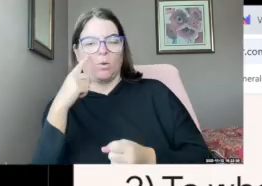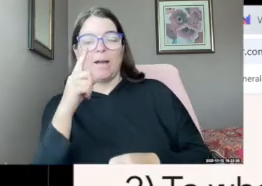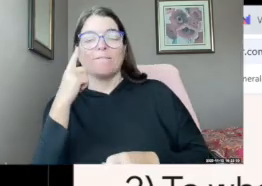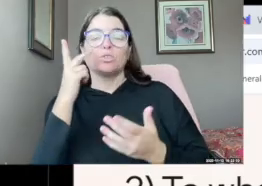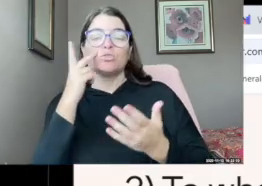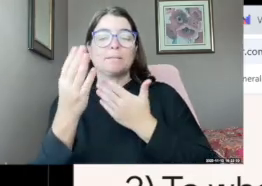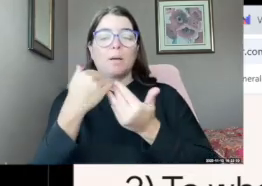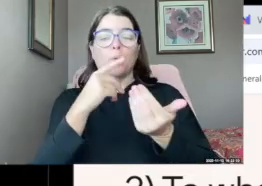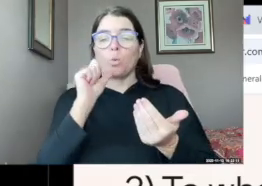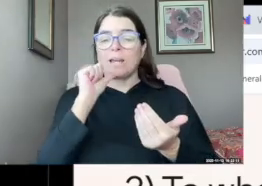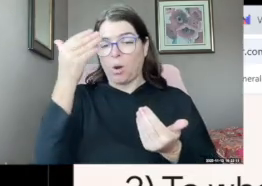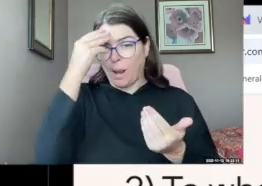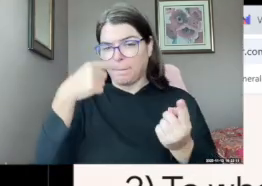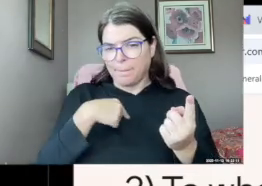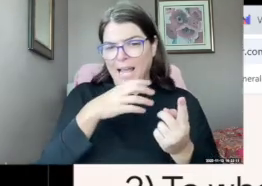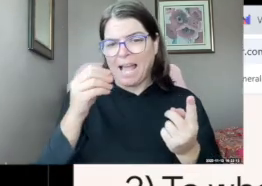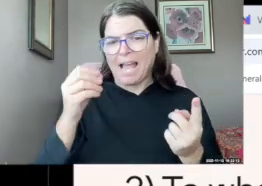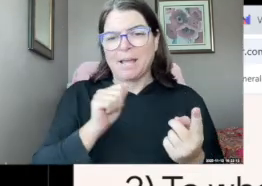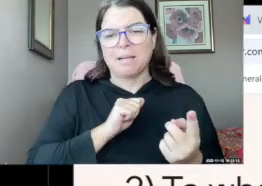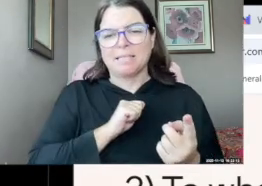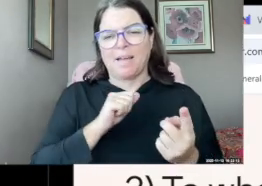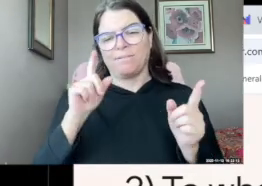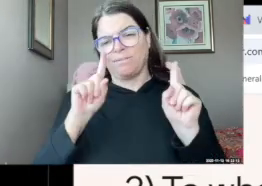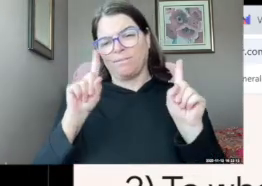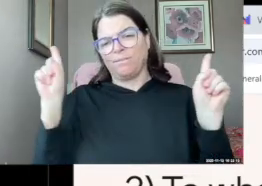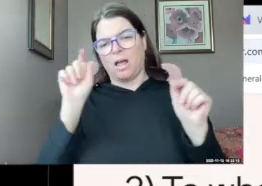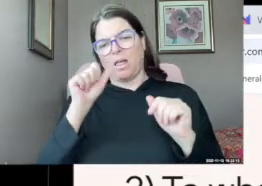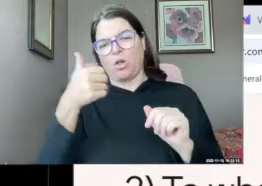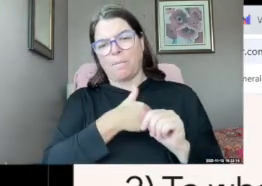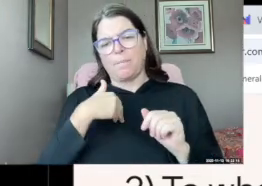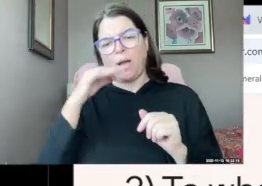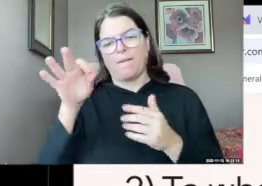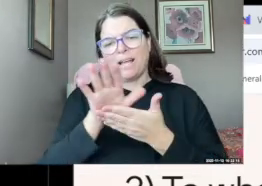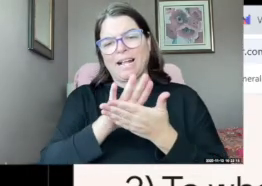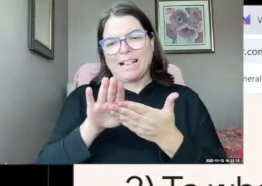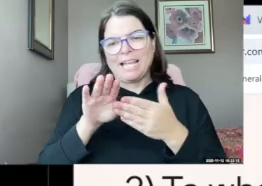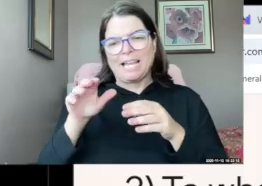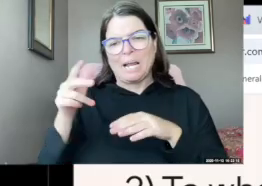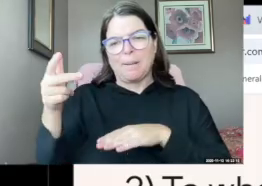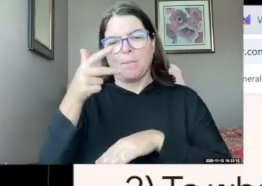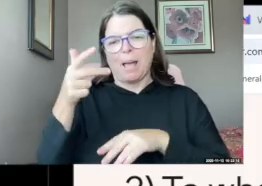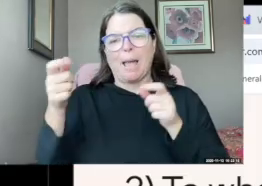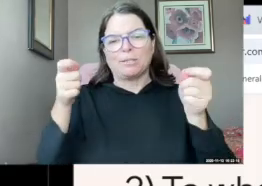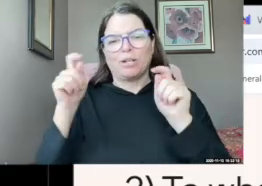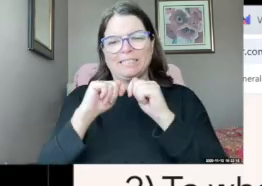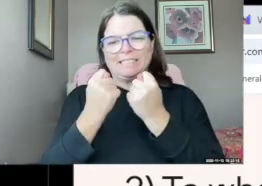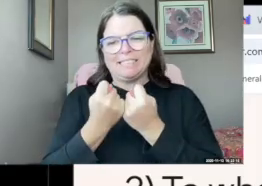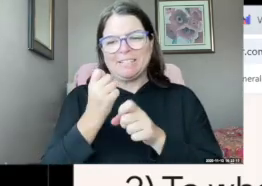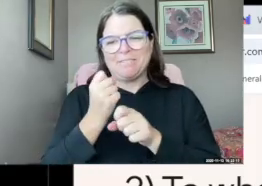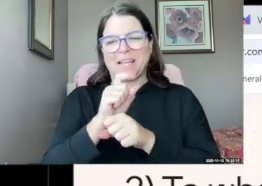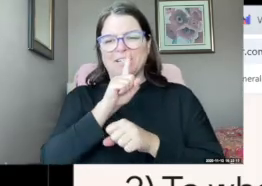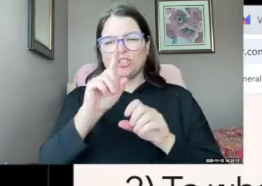for transparency, for those that are not aware, myself and I'm also flanked by other members of the Clean Mobility